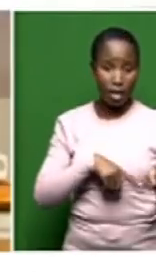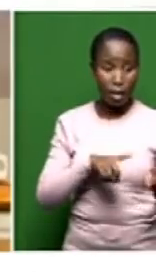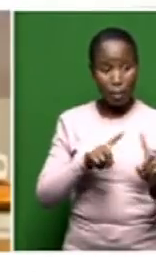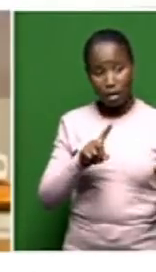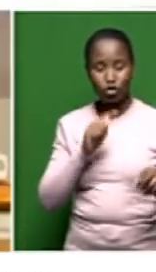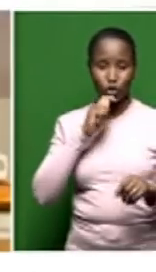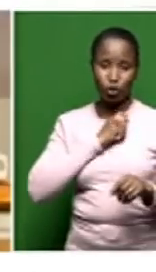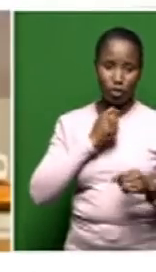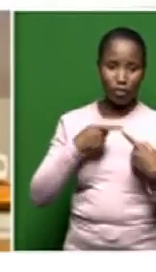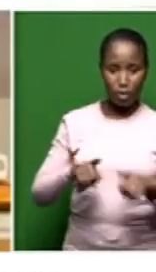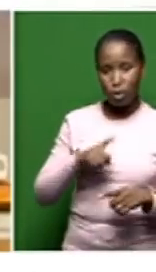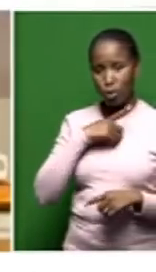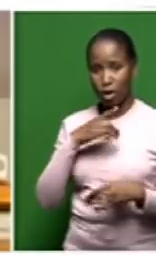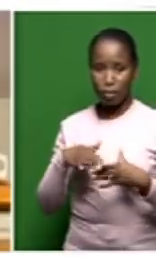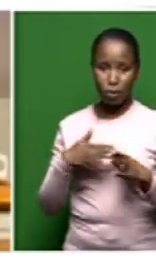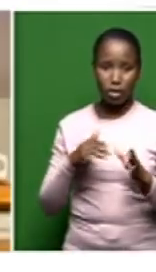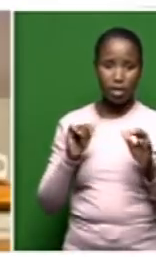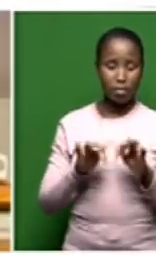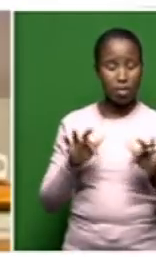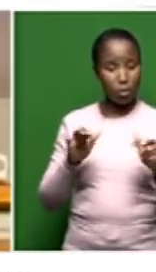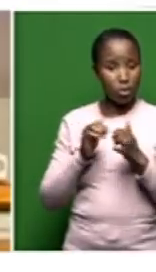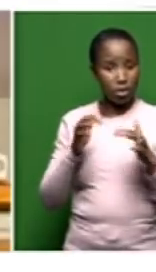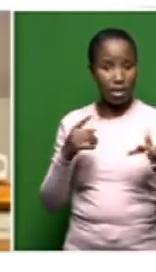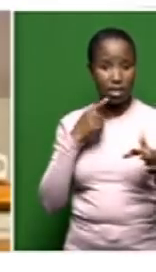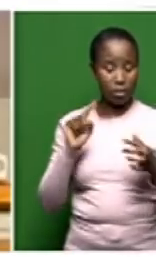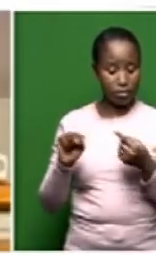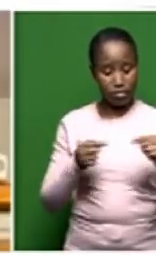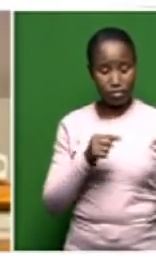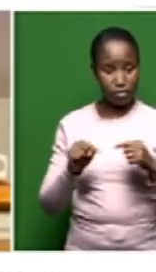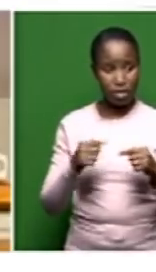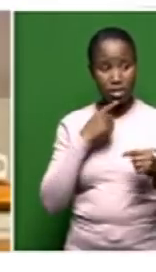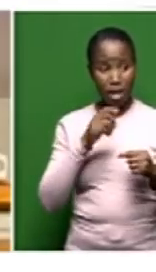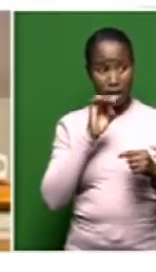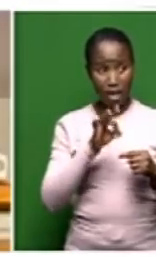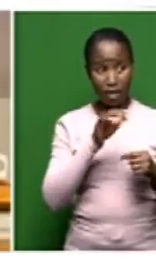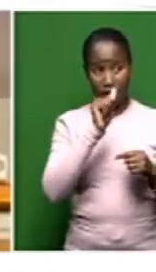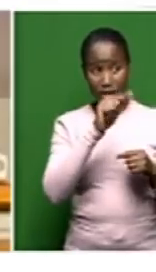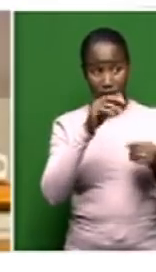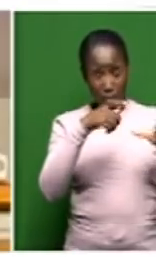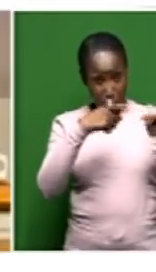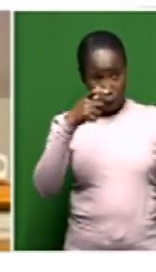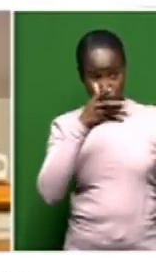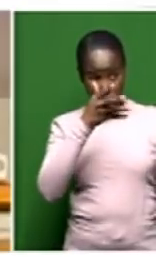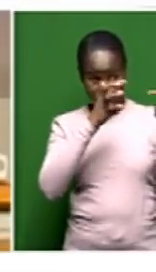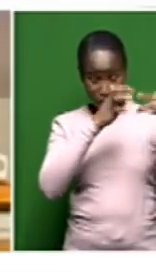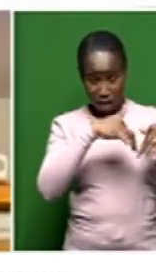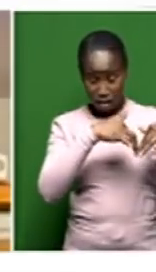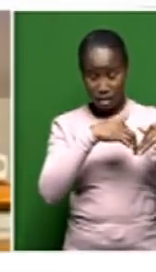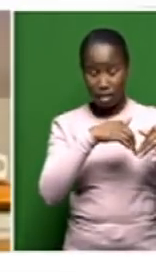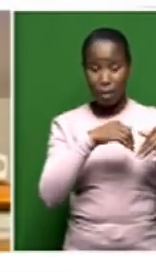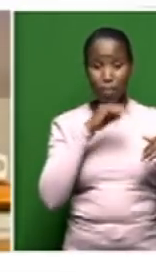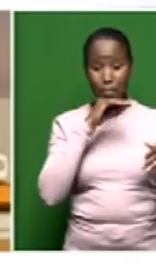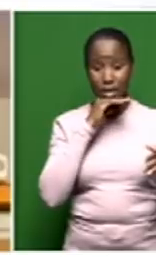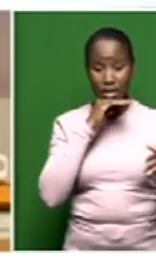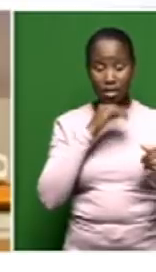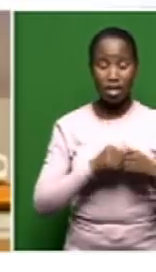true, because once people begin to argue that a party is too big to fail, then, of course, they'll never change the